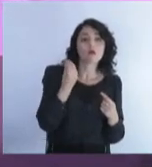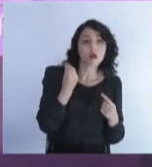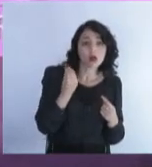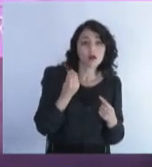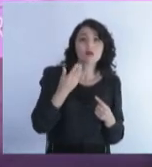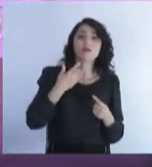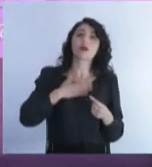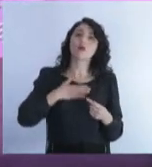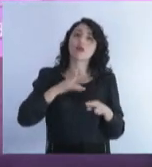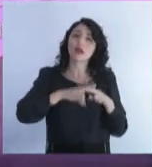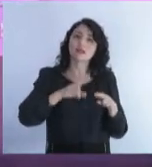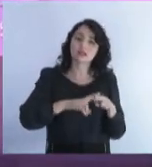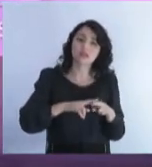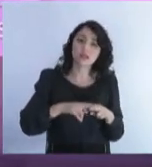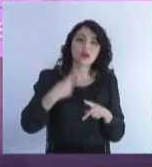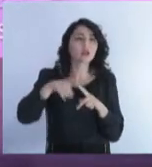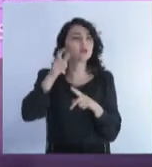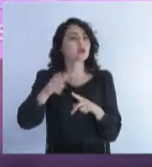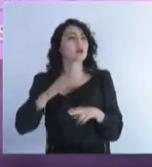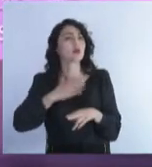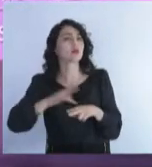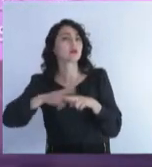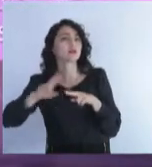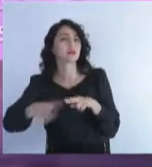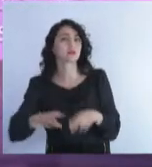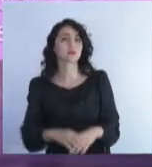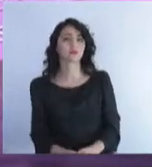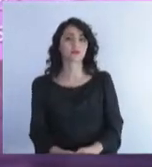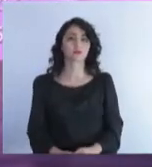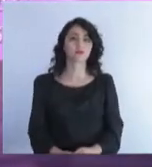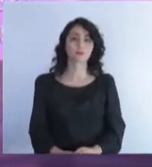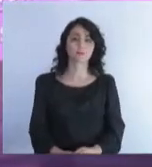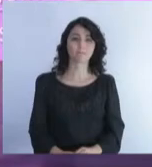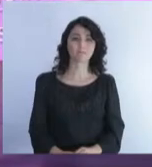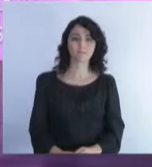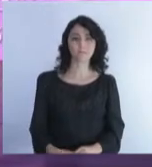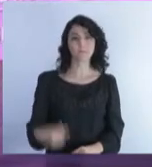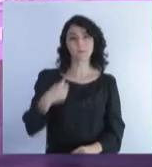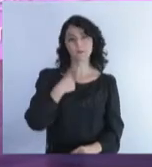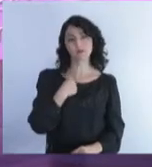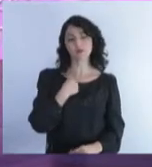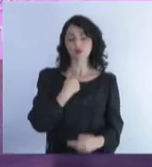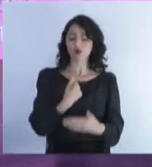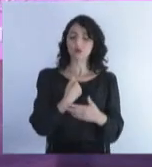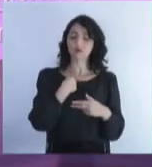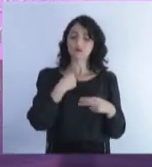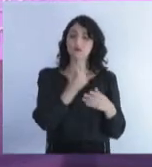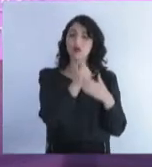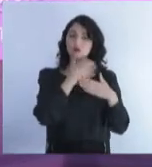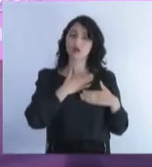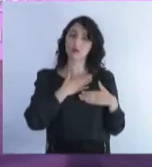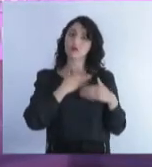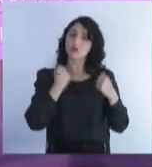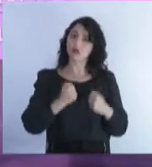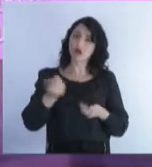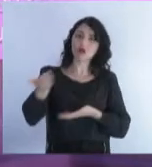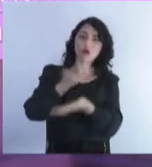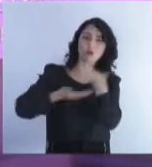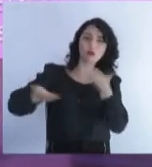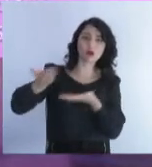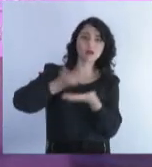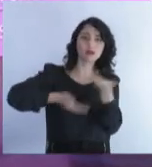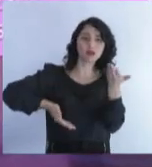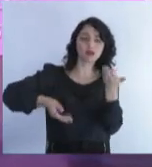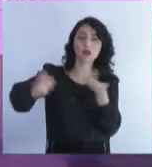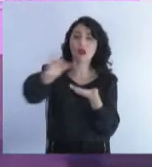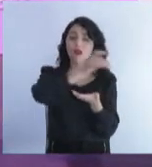even, and helping myself, helping others, then that creates in